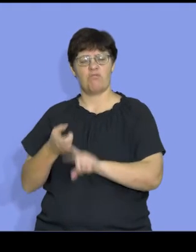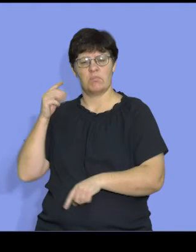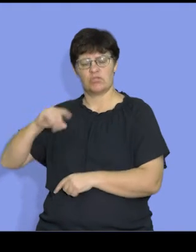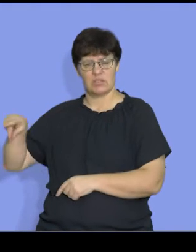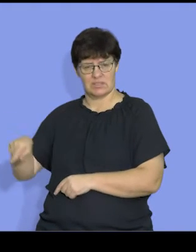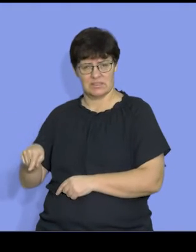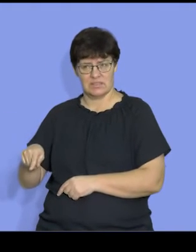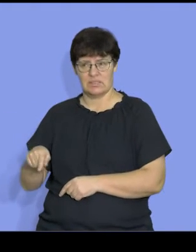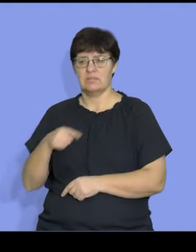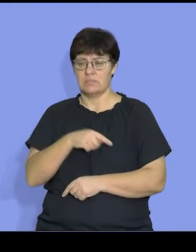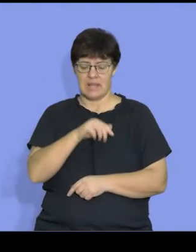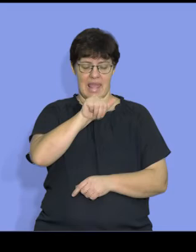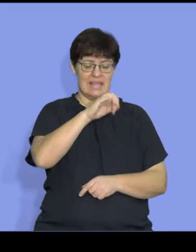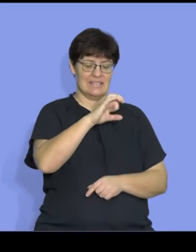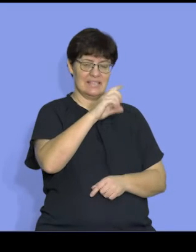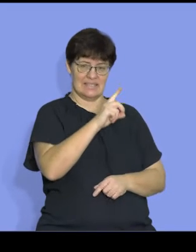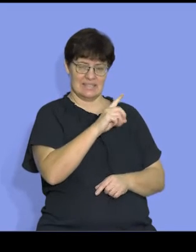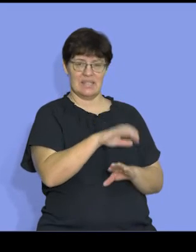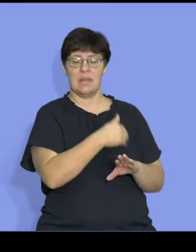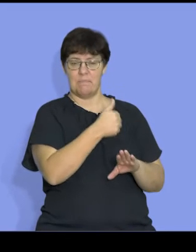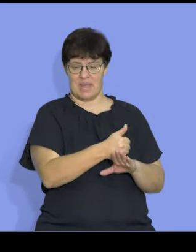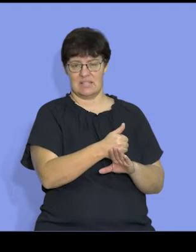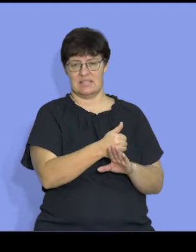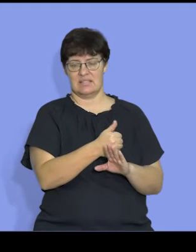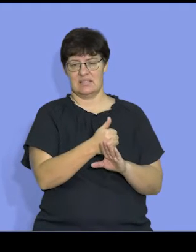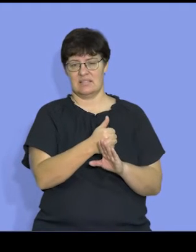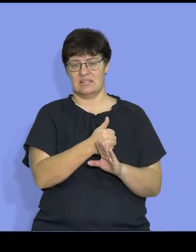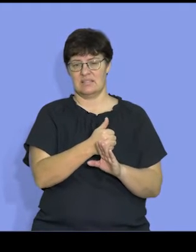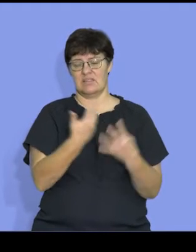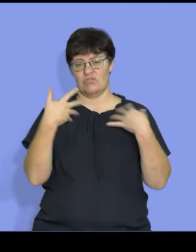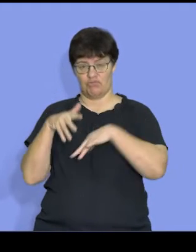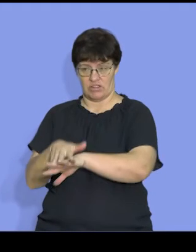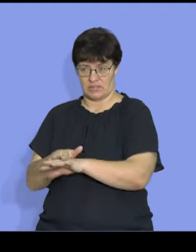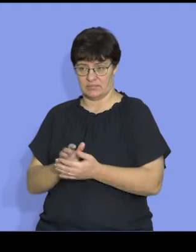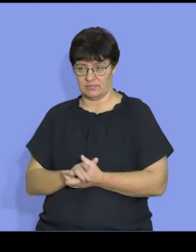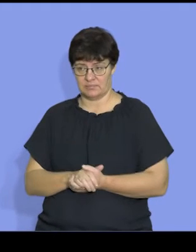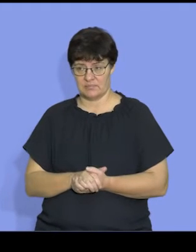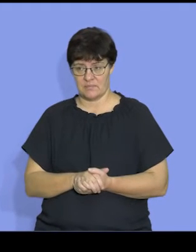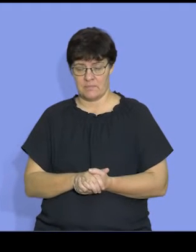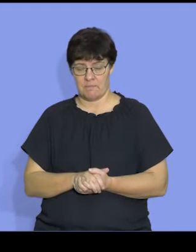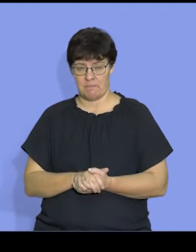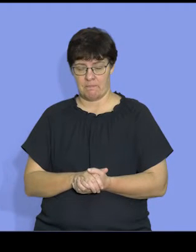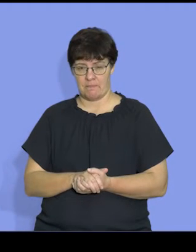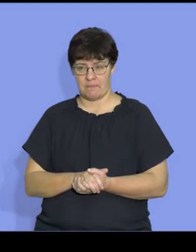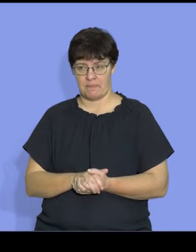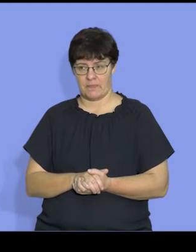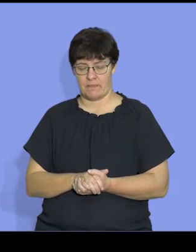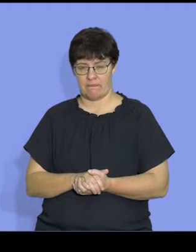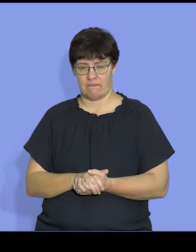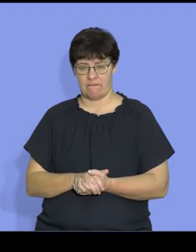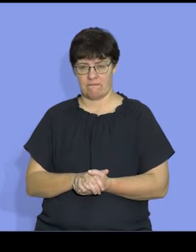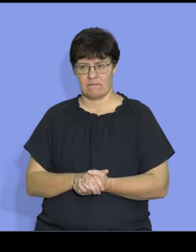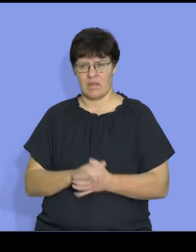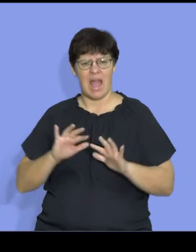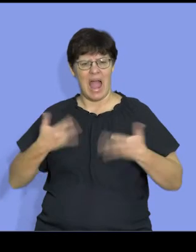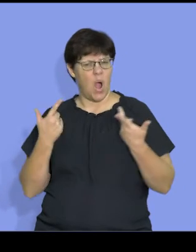are acid-base reaction, okay? So this is an acid-base type of a reaction. How did we arrive